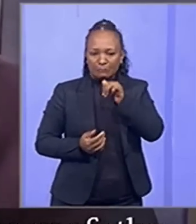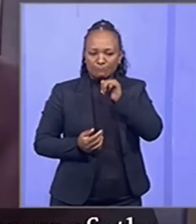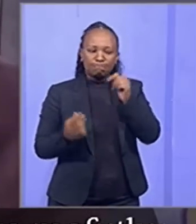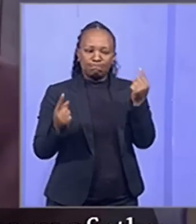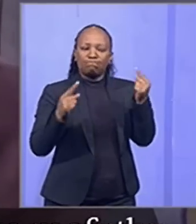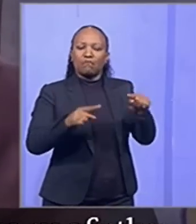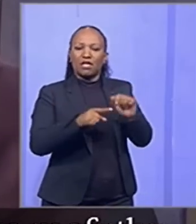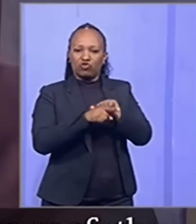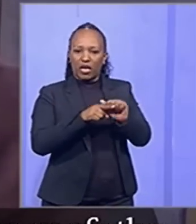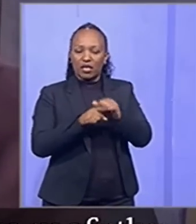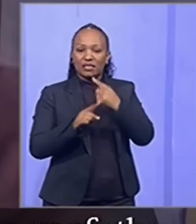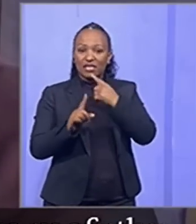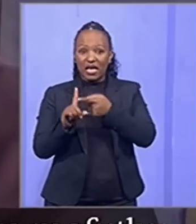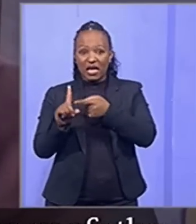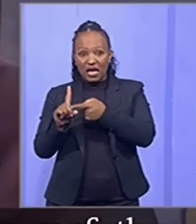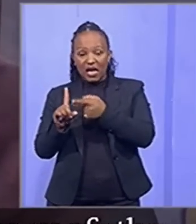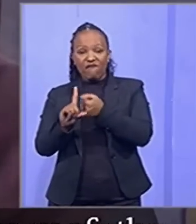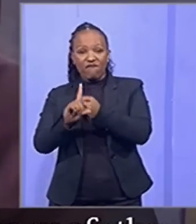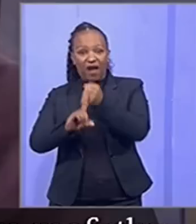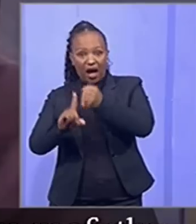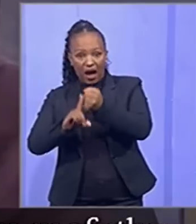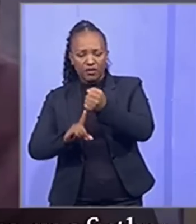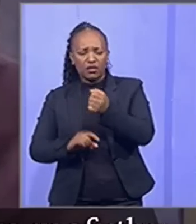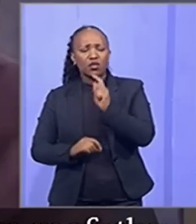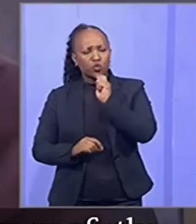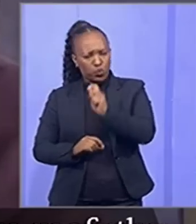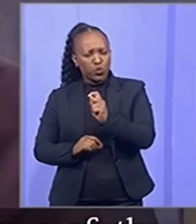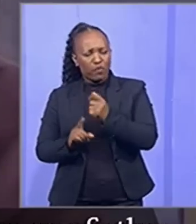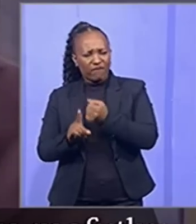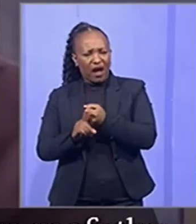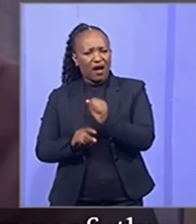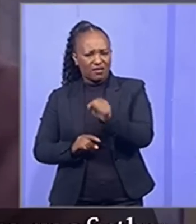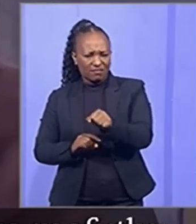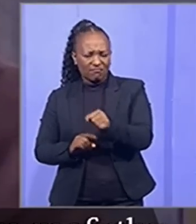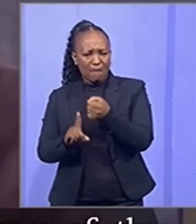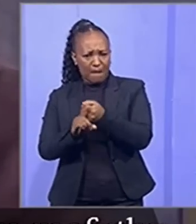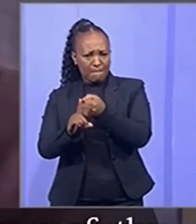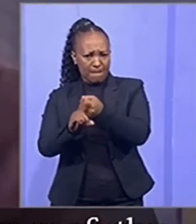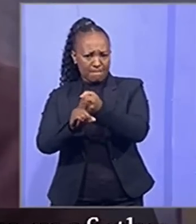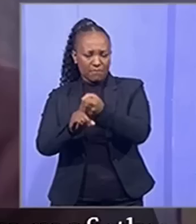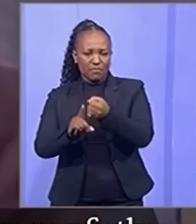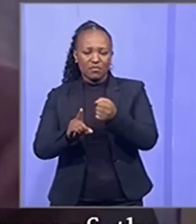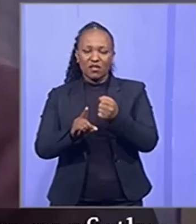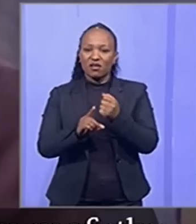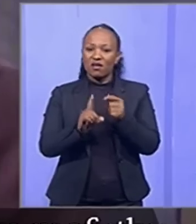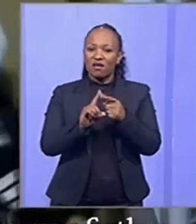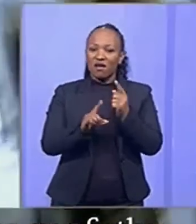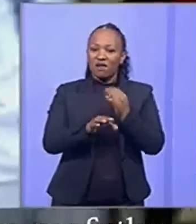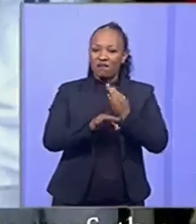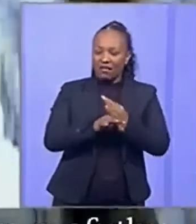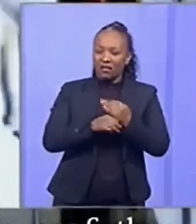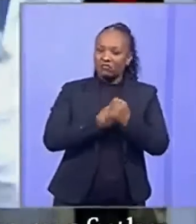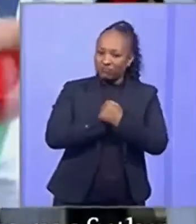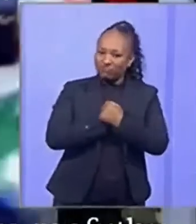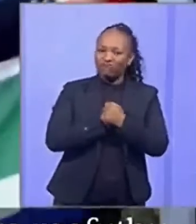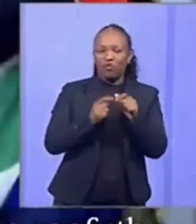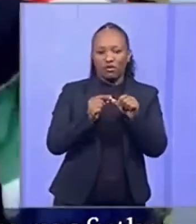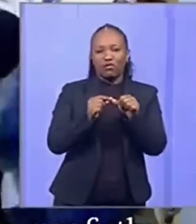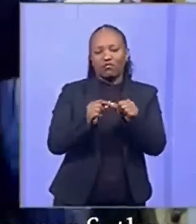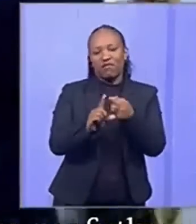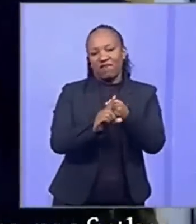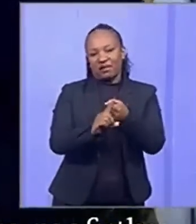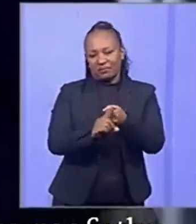he told you that we fight, he's actually telling the truth. That's not a lie, but it's from the father's love. That's why we fight.